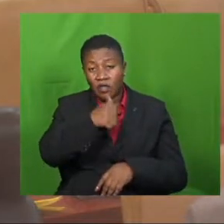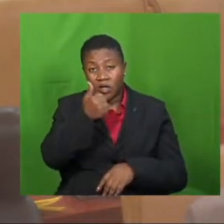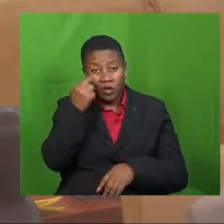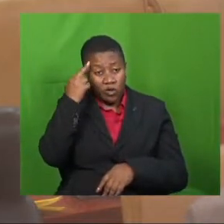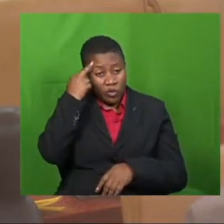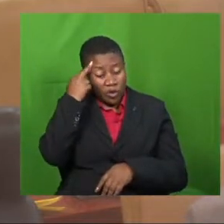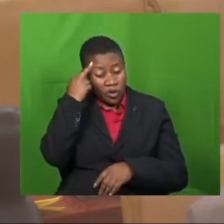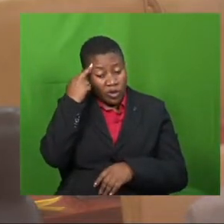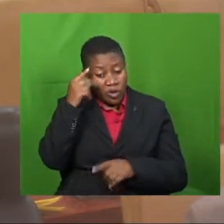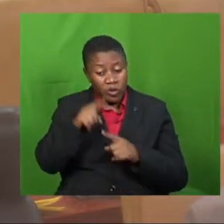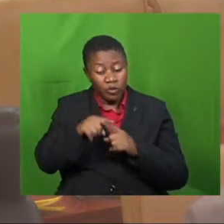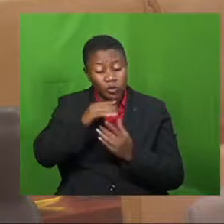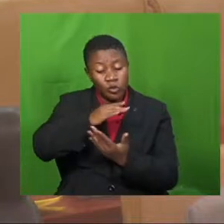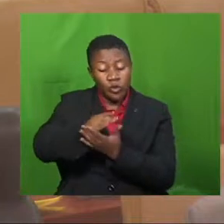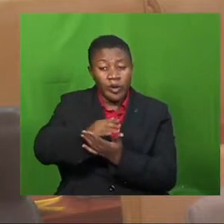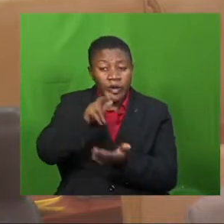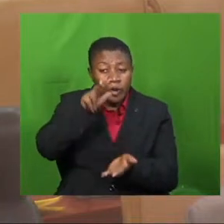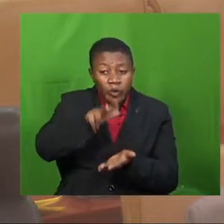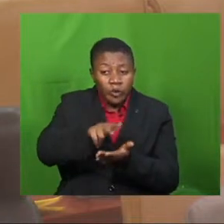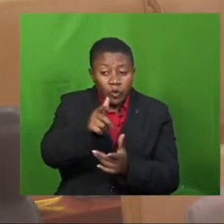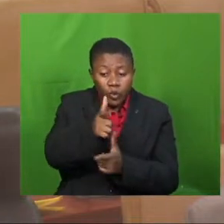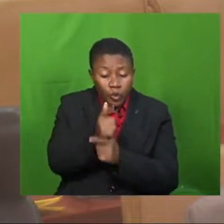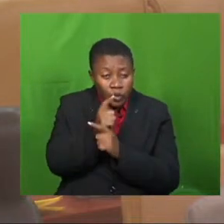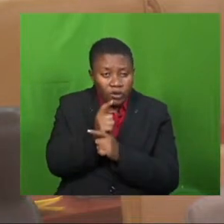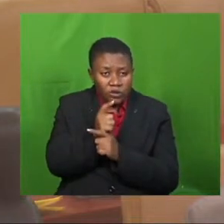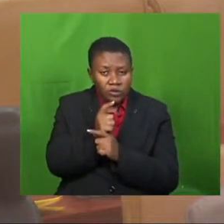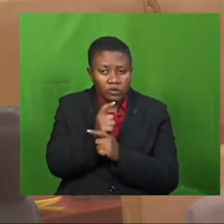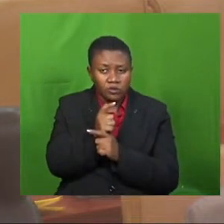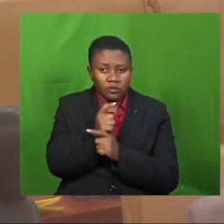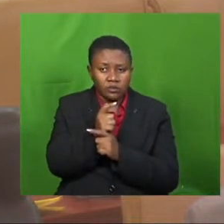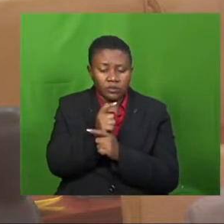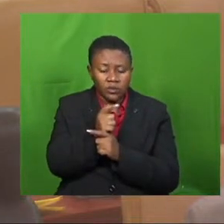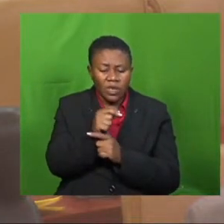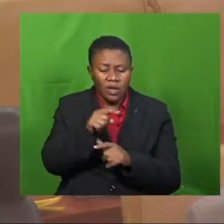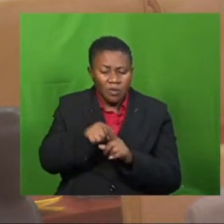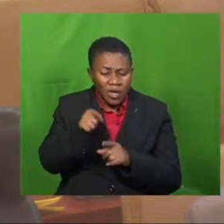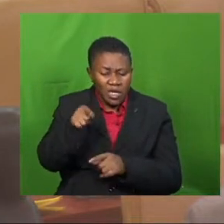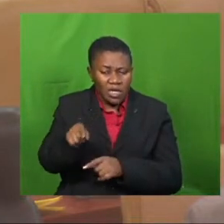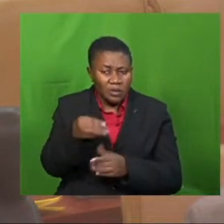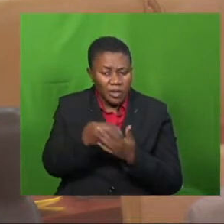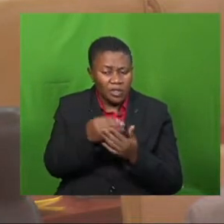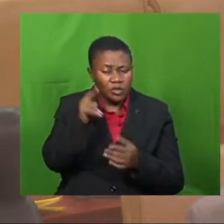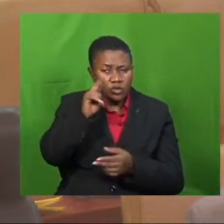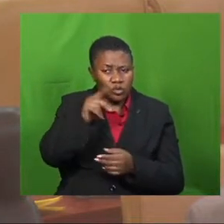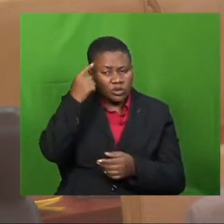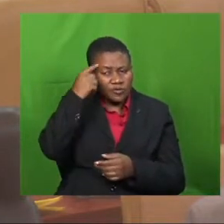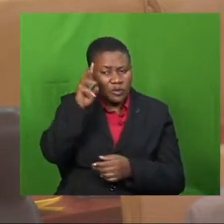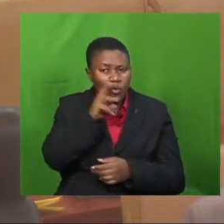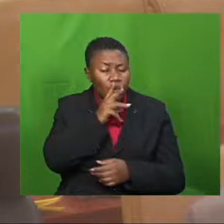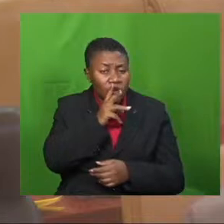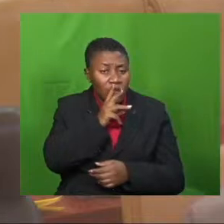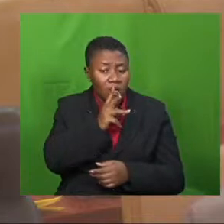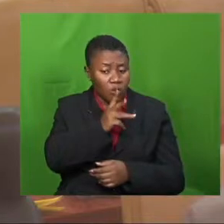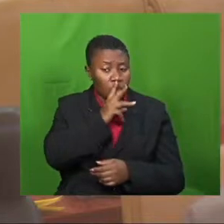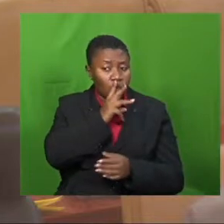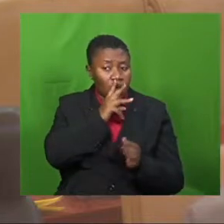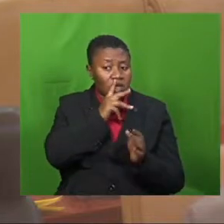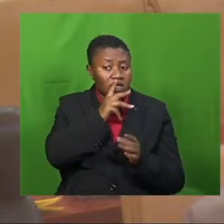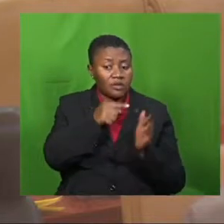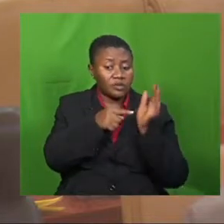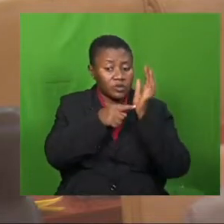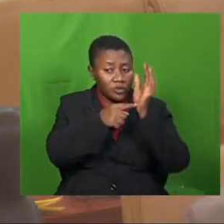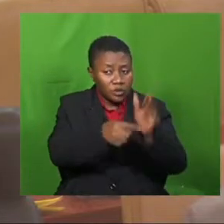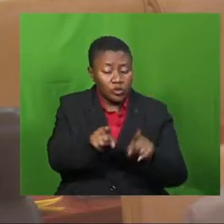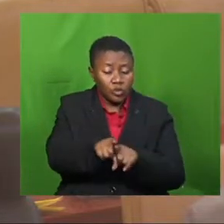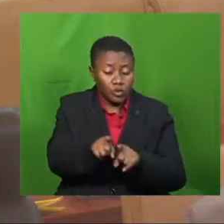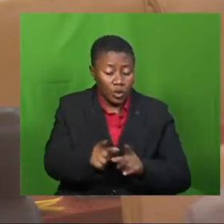Mr. Speaker, it is for the provision of water, and water is life. And so you are approving a facility for